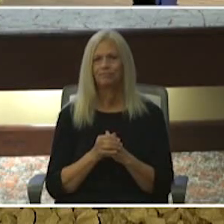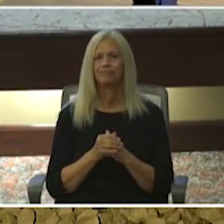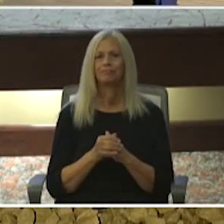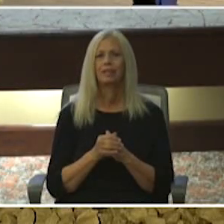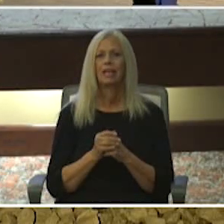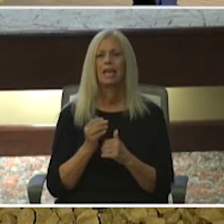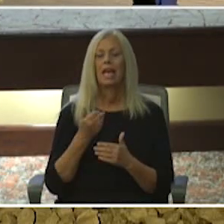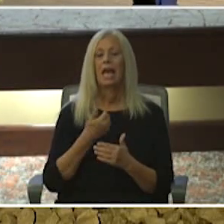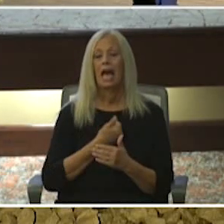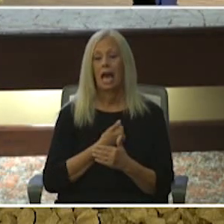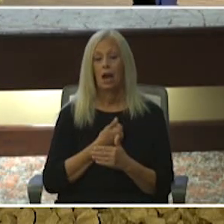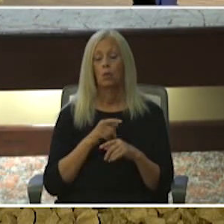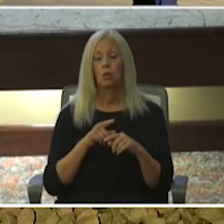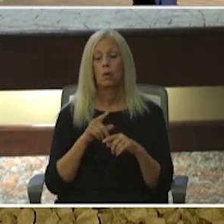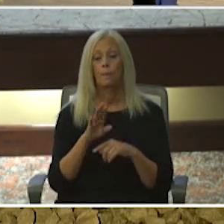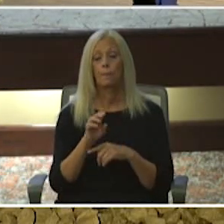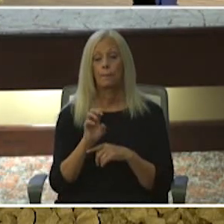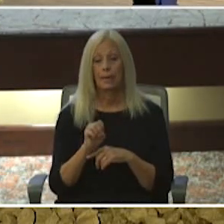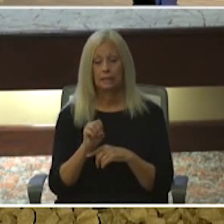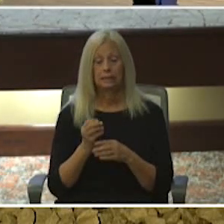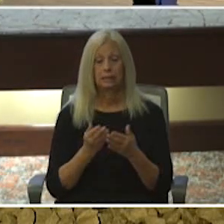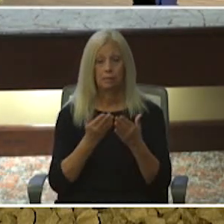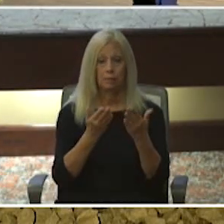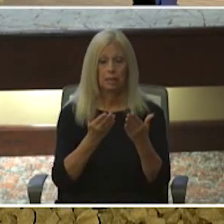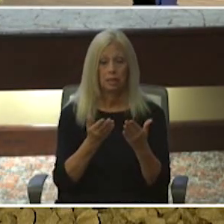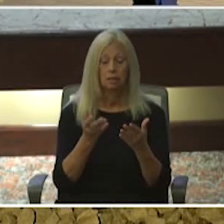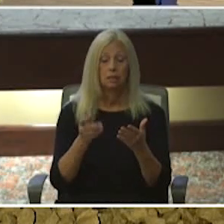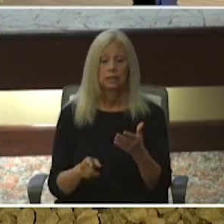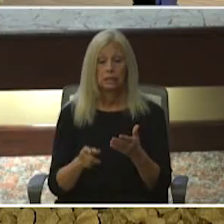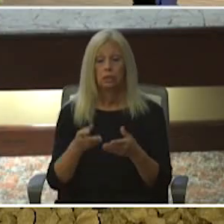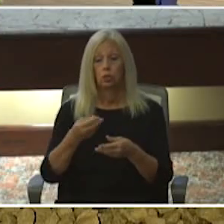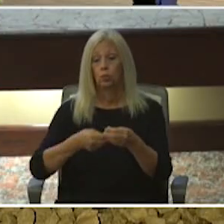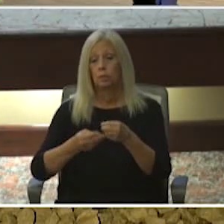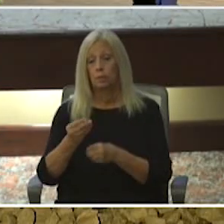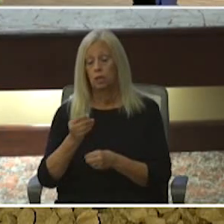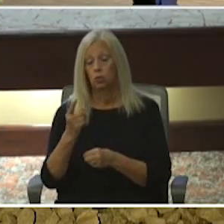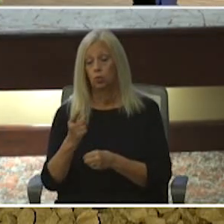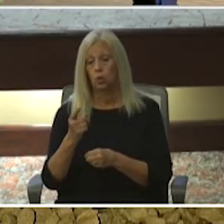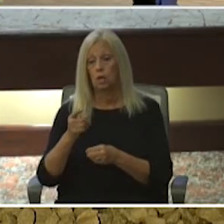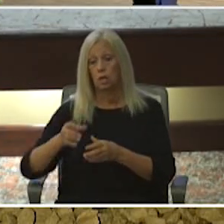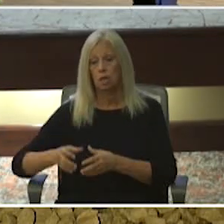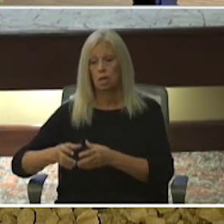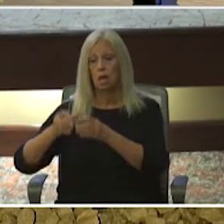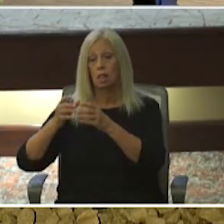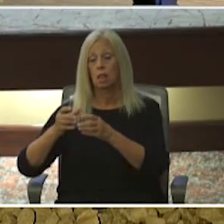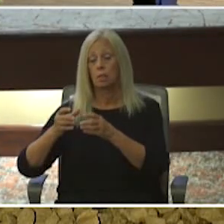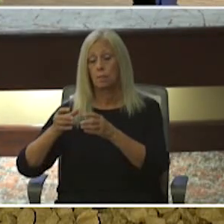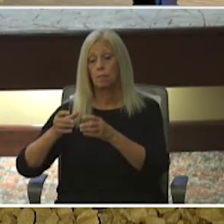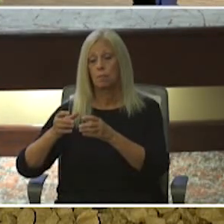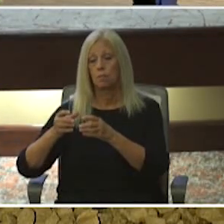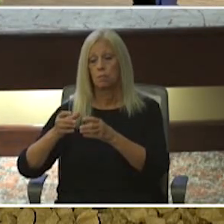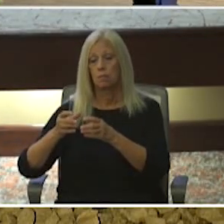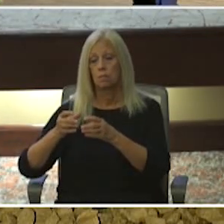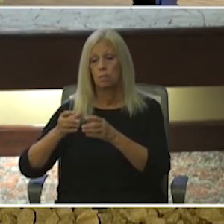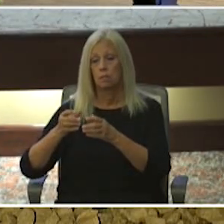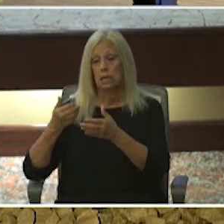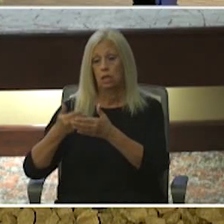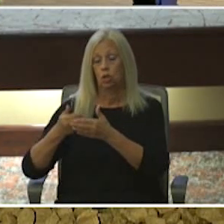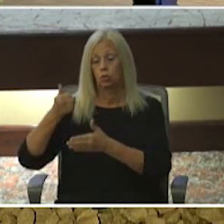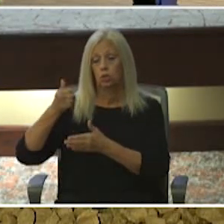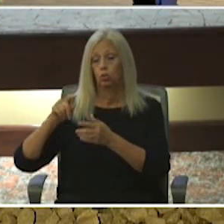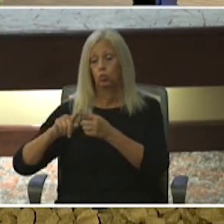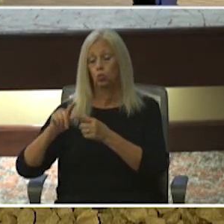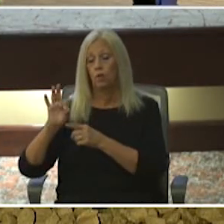Our base bid was to replace one column, or one set of columns, the columns closest to Foster